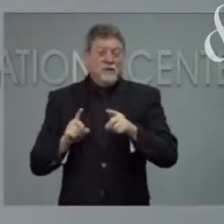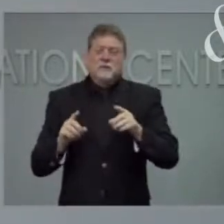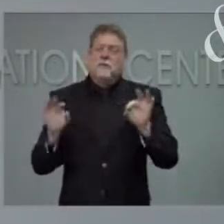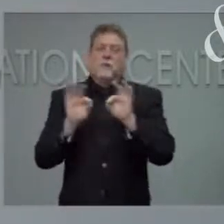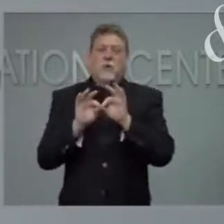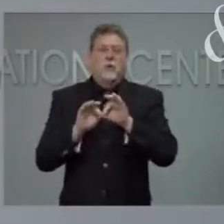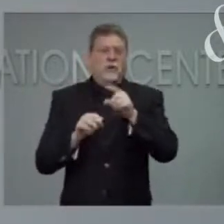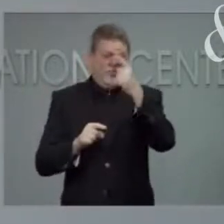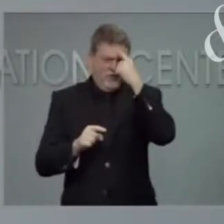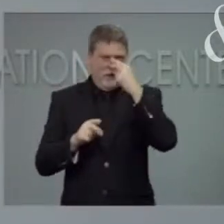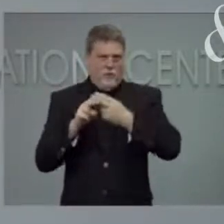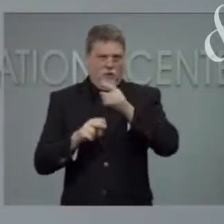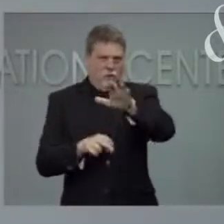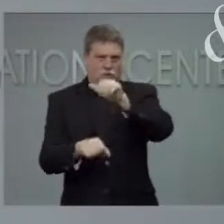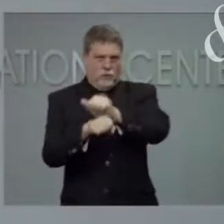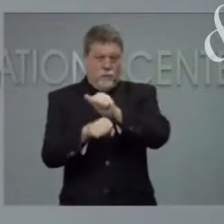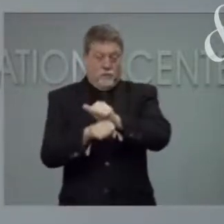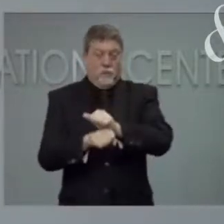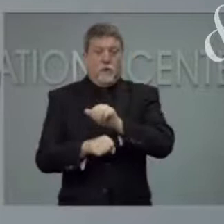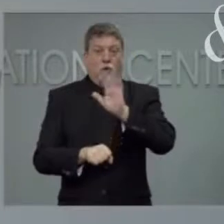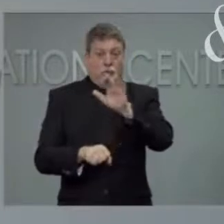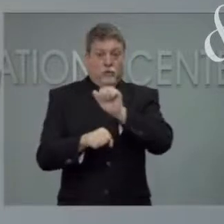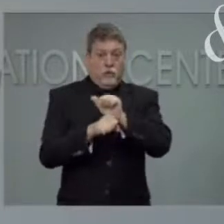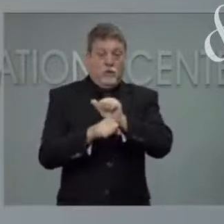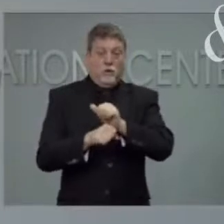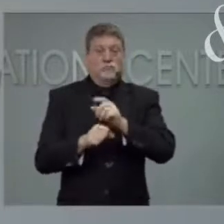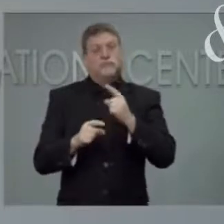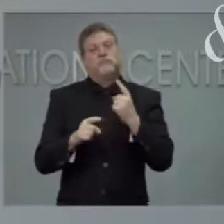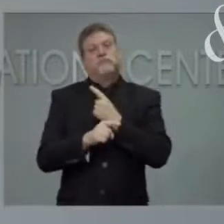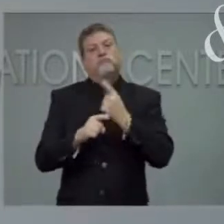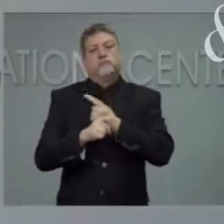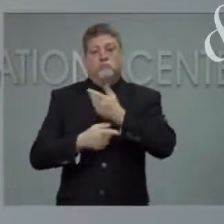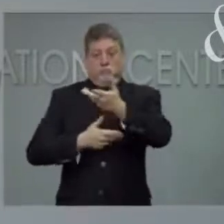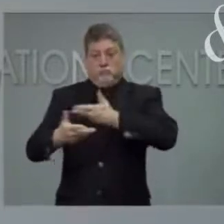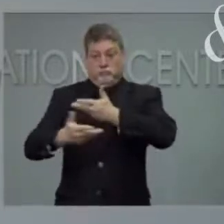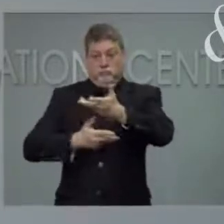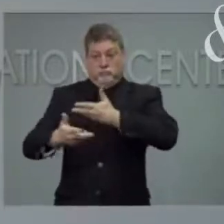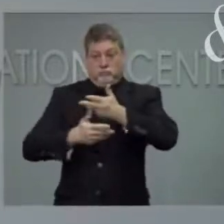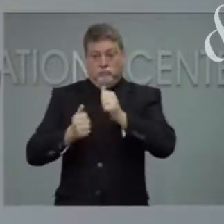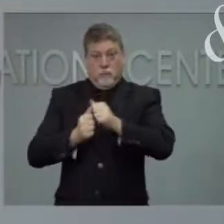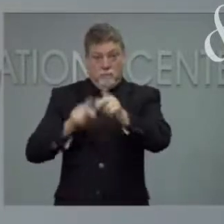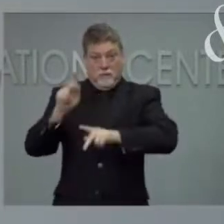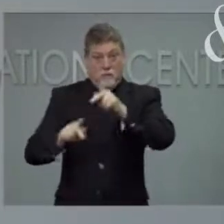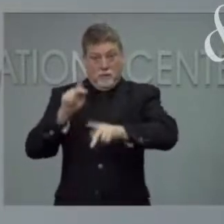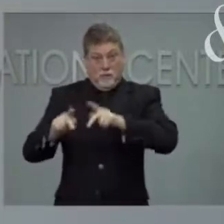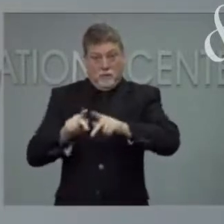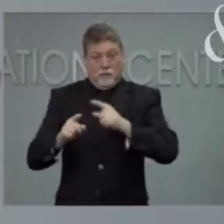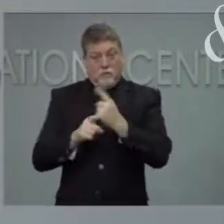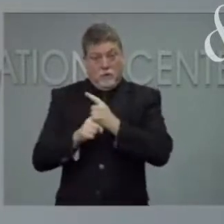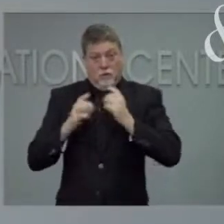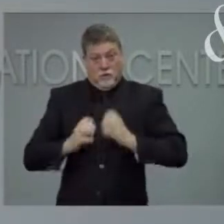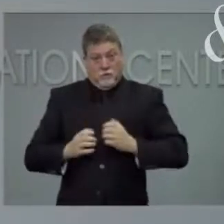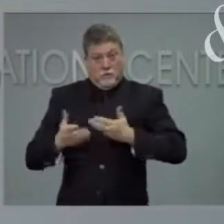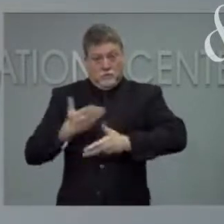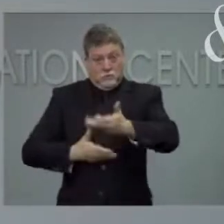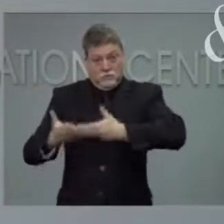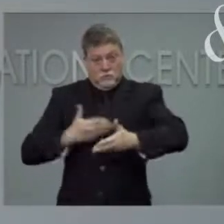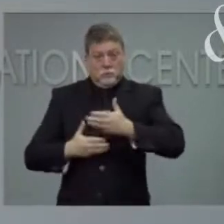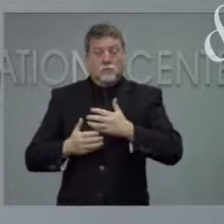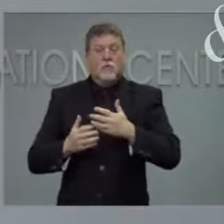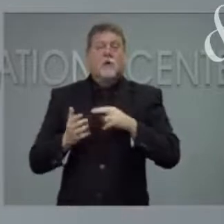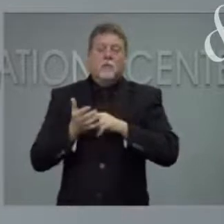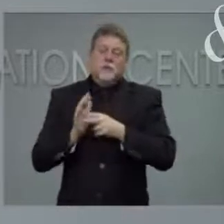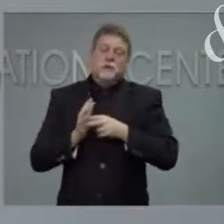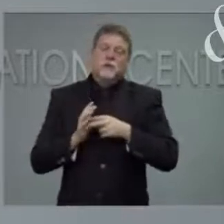sure, are you going into work and doing that job in person? If so, then you would be in the appropriate